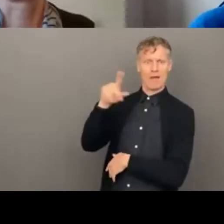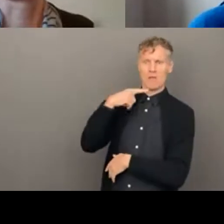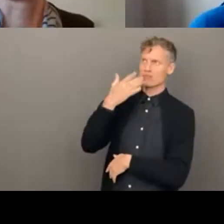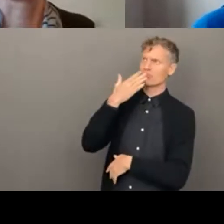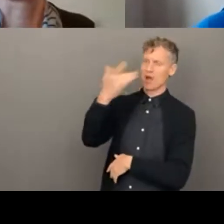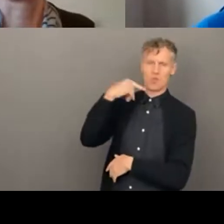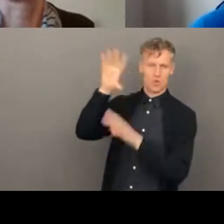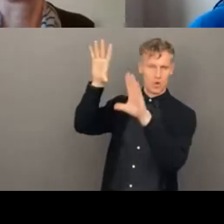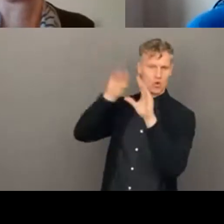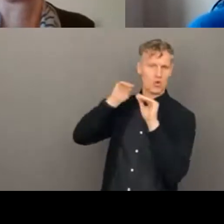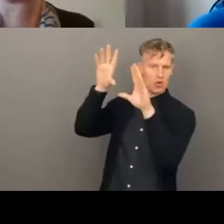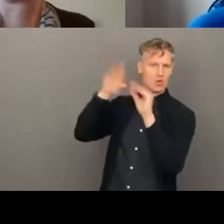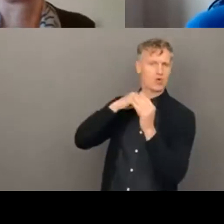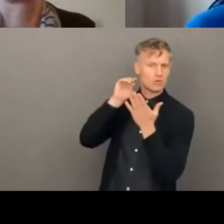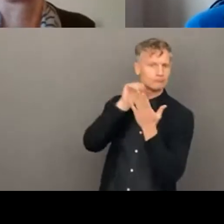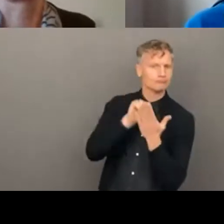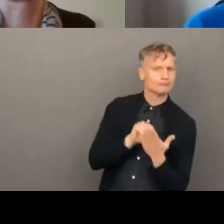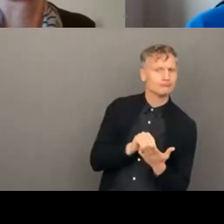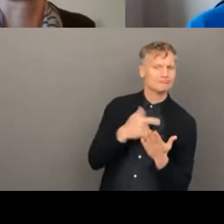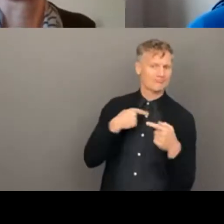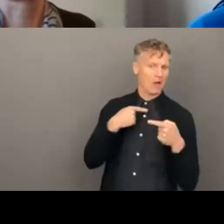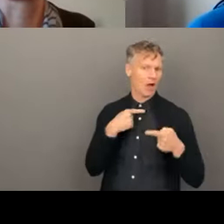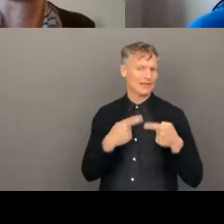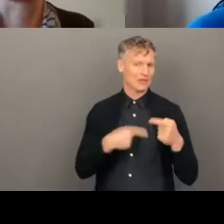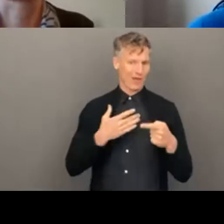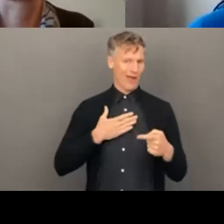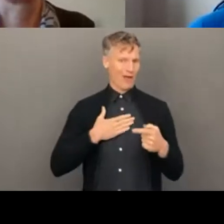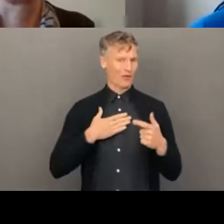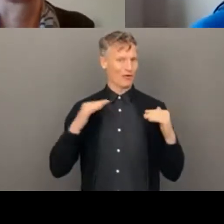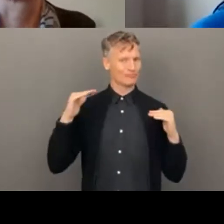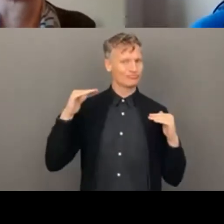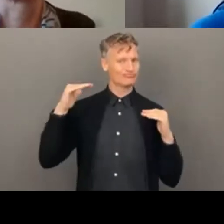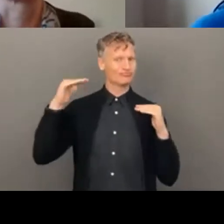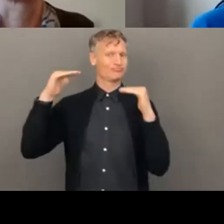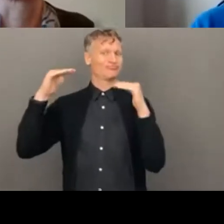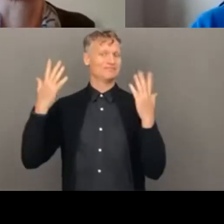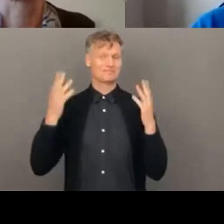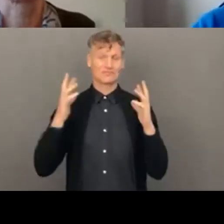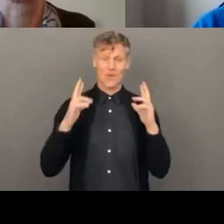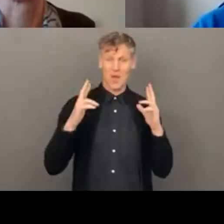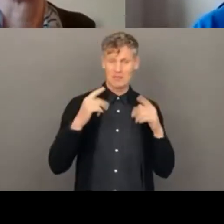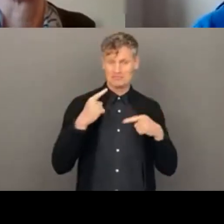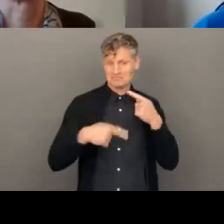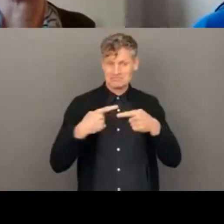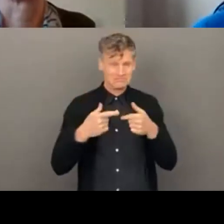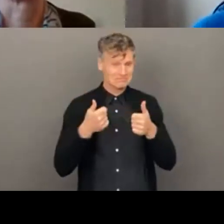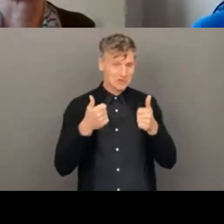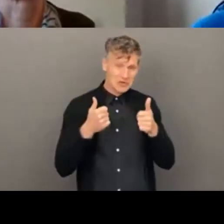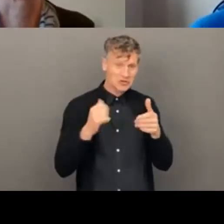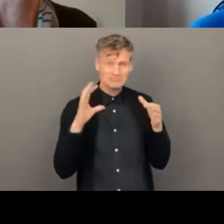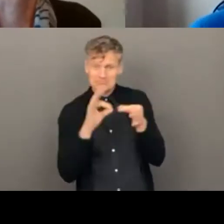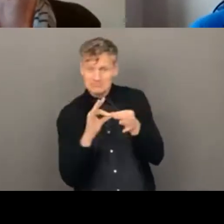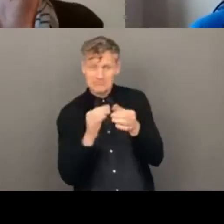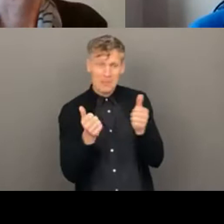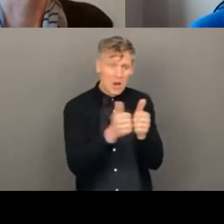learning and growth, and hopefully to continue it through the partnerships and relationships that we've been able to build.